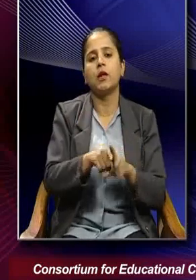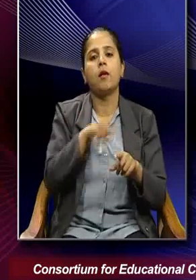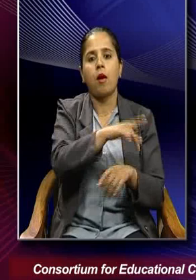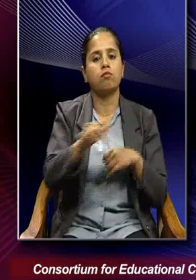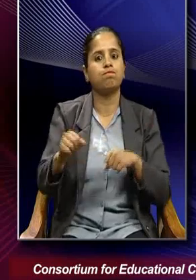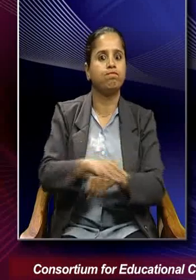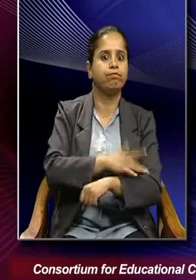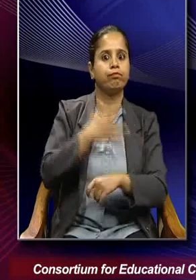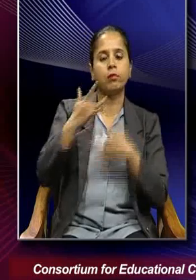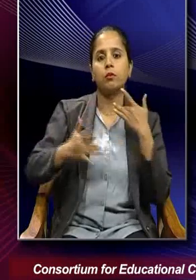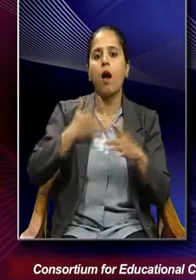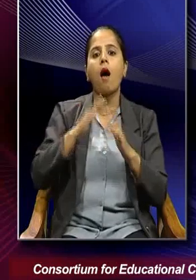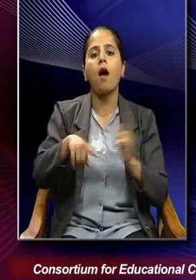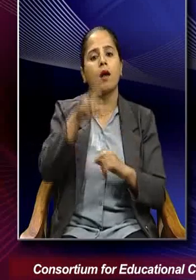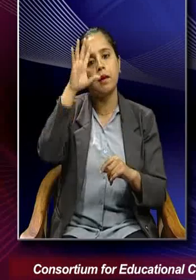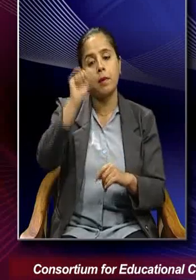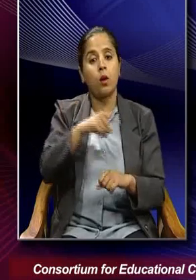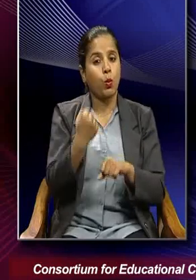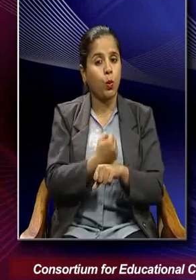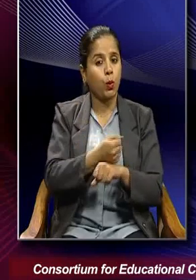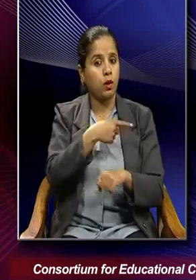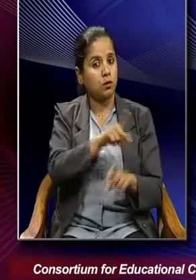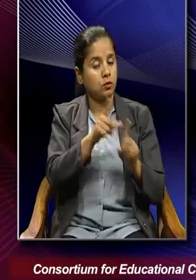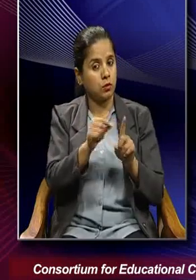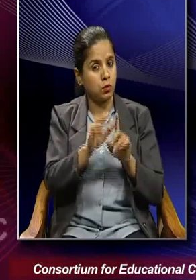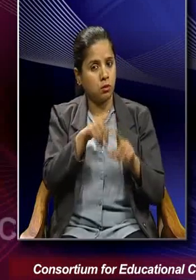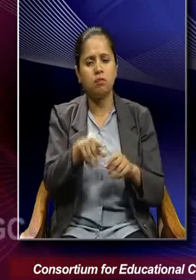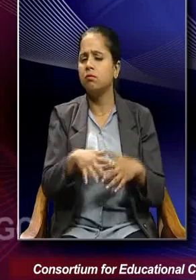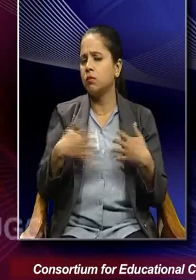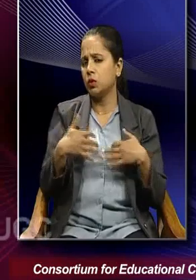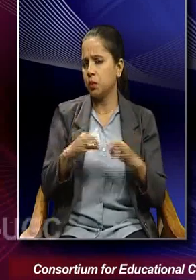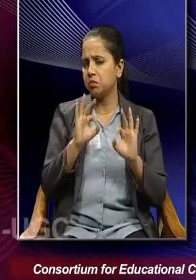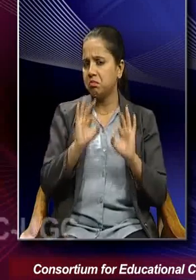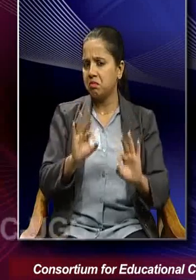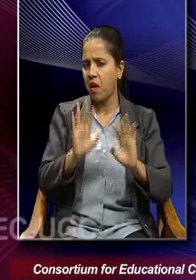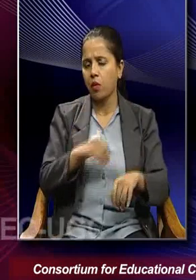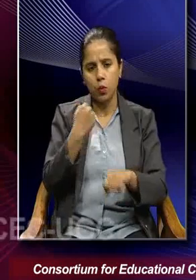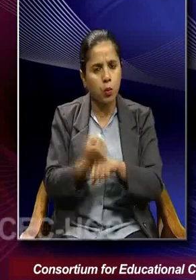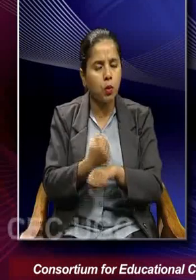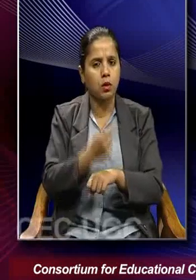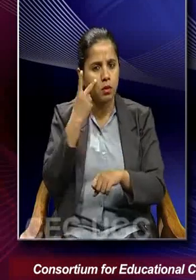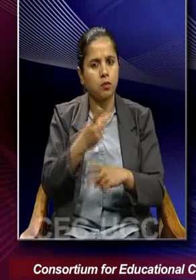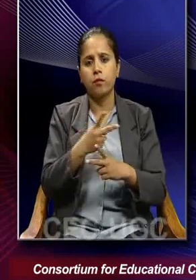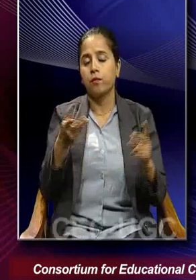inspired. So the kind of work which he has done has been immense, in that sense that some of